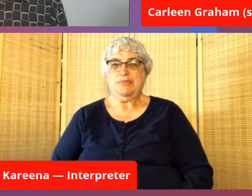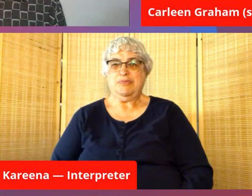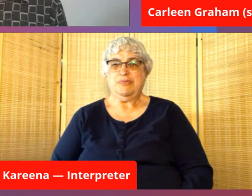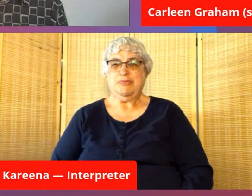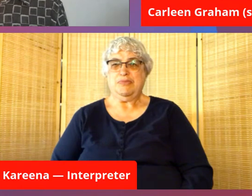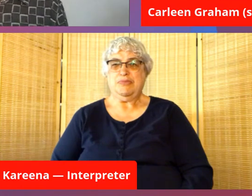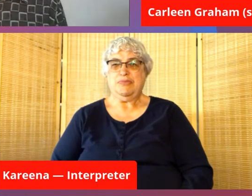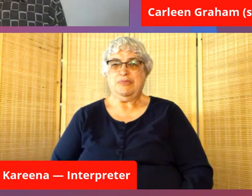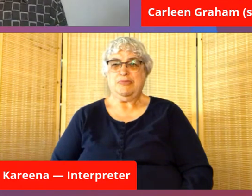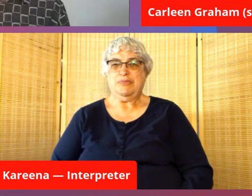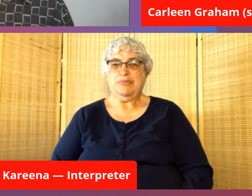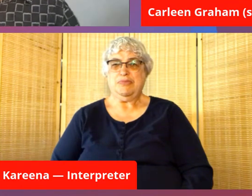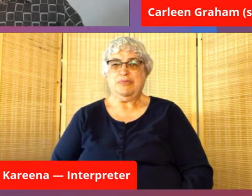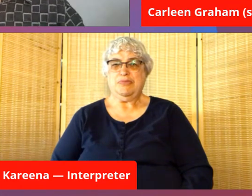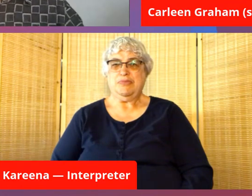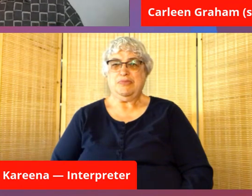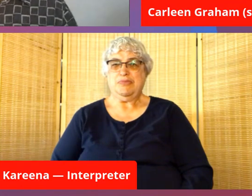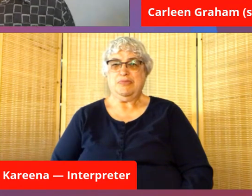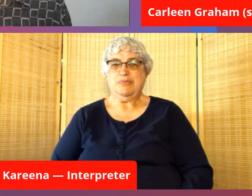I think you're muted, Stuart.